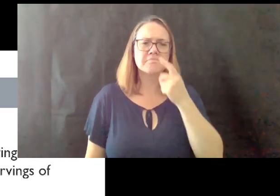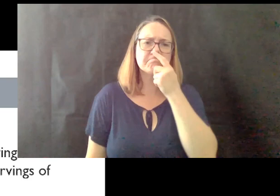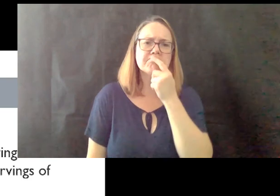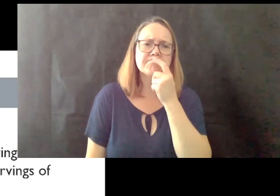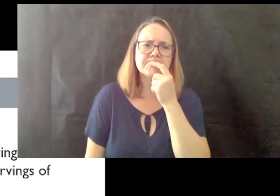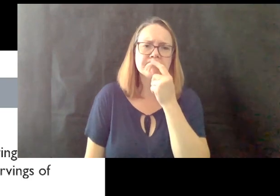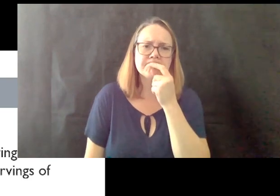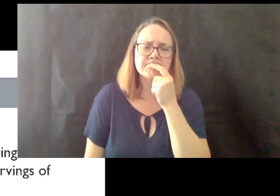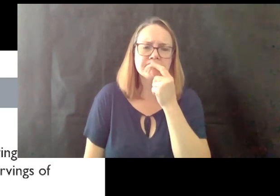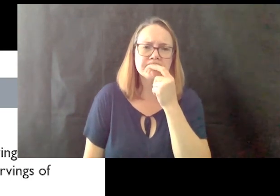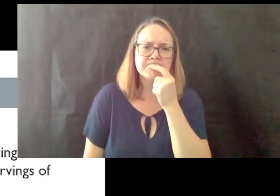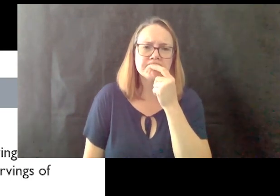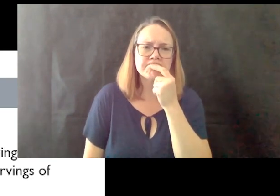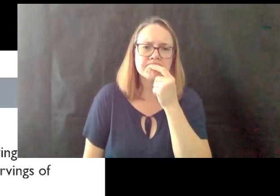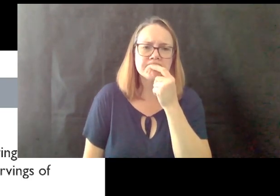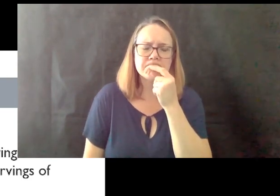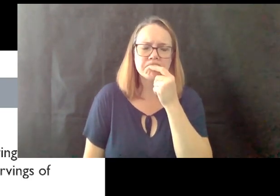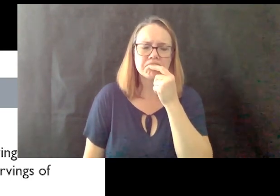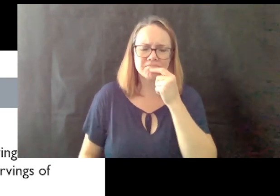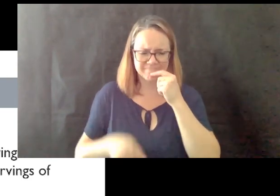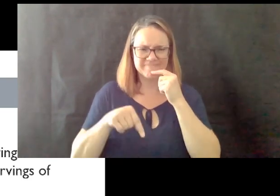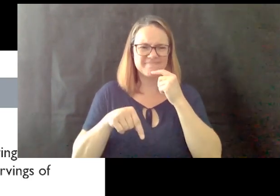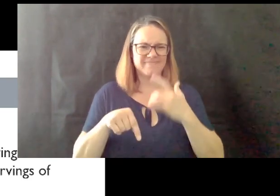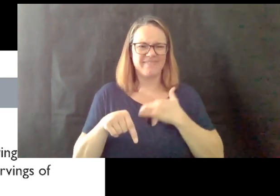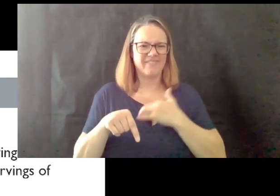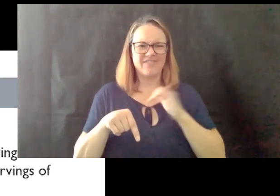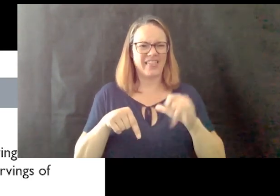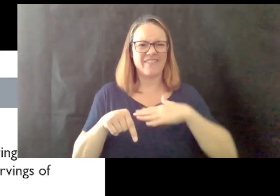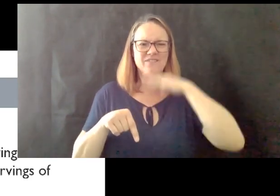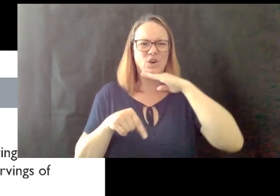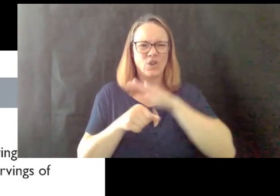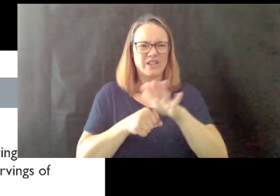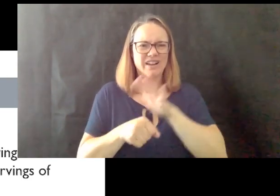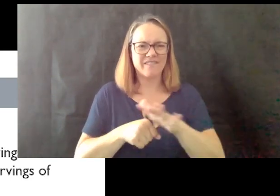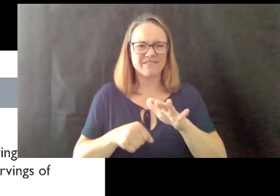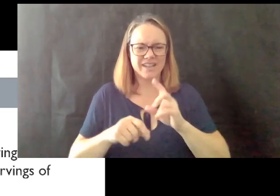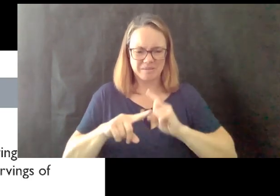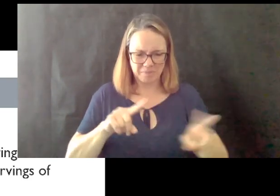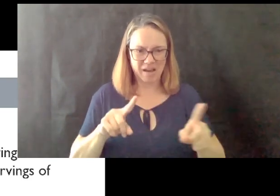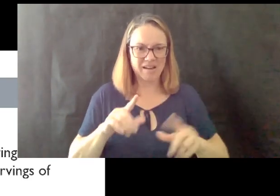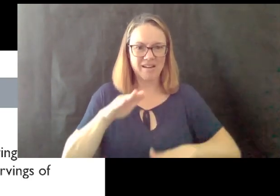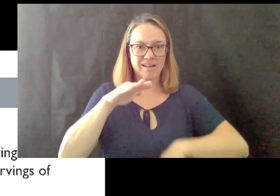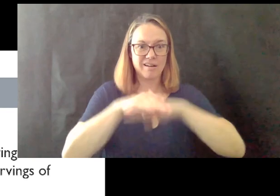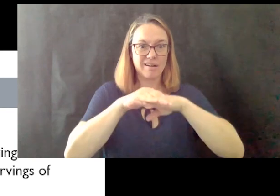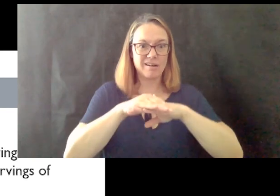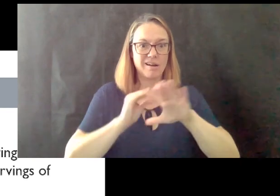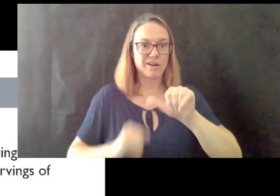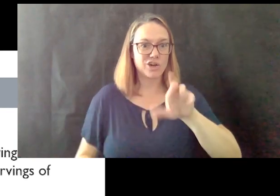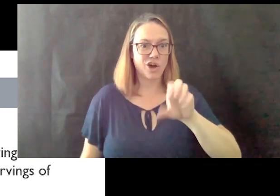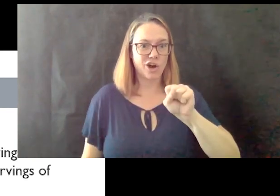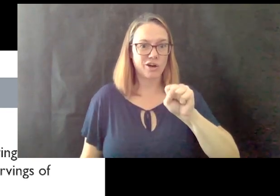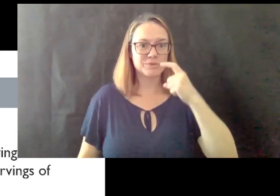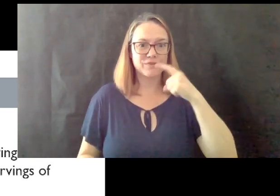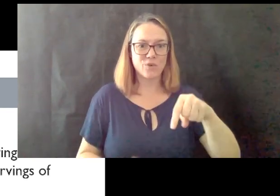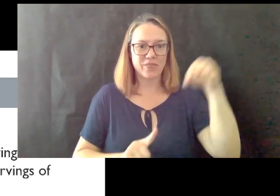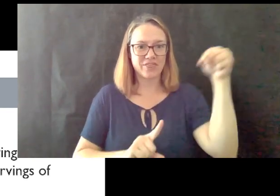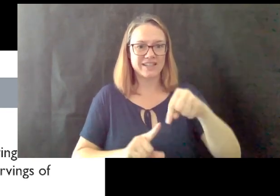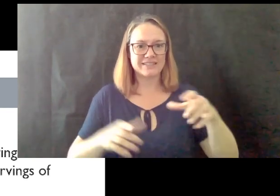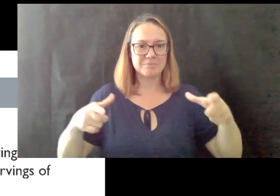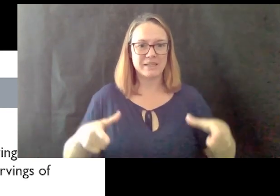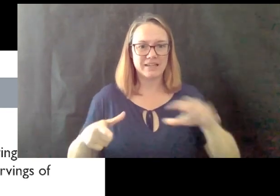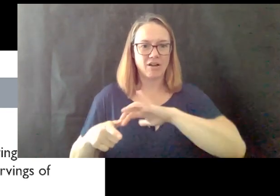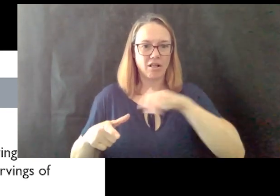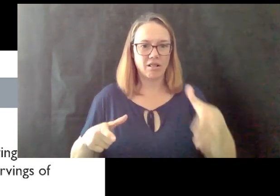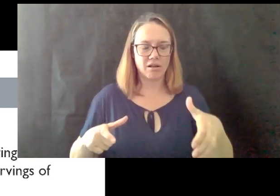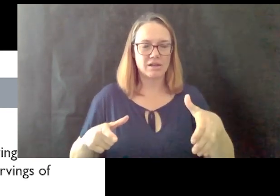And when I look at that, I might say to myself, I don't think that's going to make me full, but I've already reached my maximum amount of carbs for